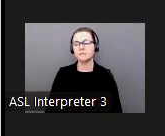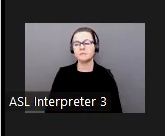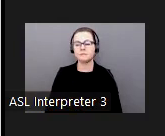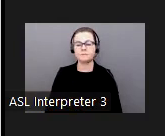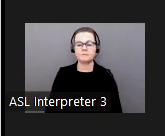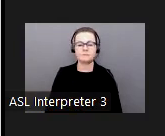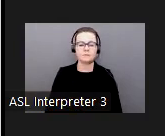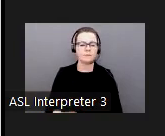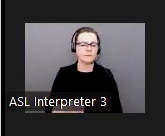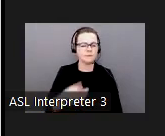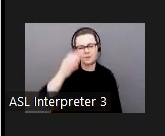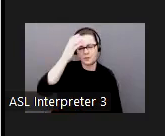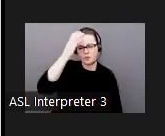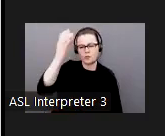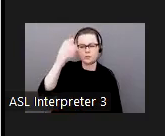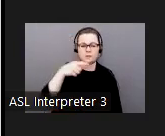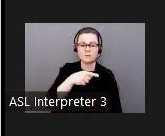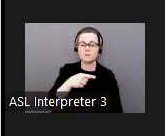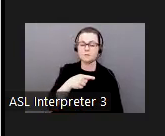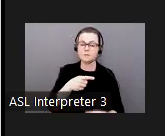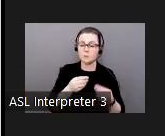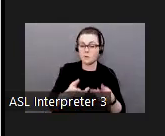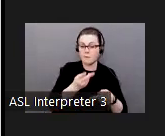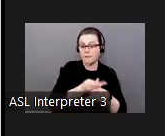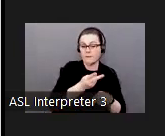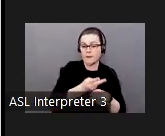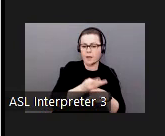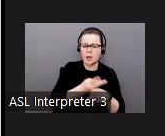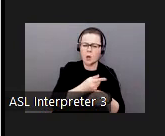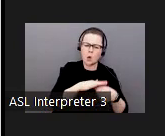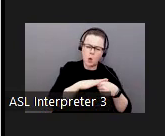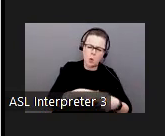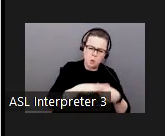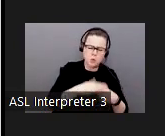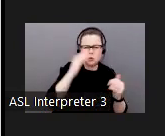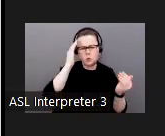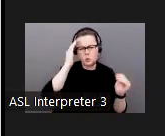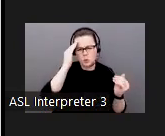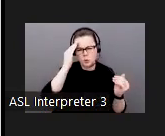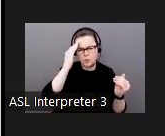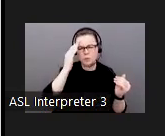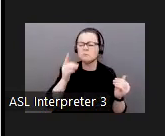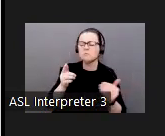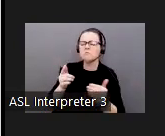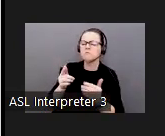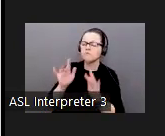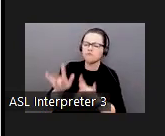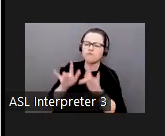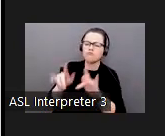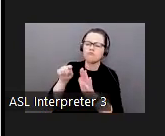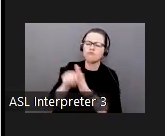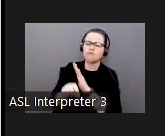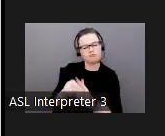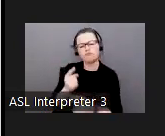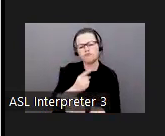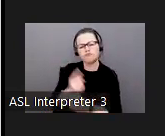that that killing can be justified. So, you know, all of these things are sort of swirling around